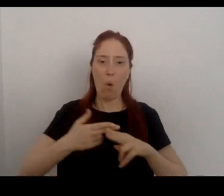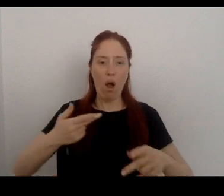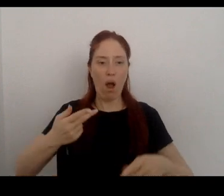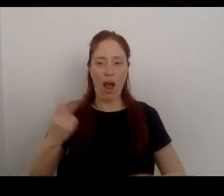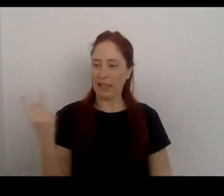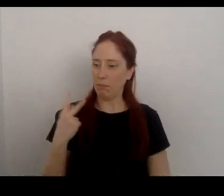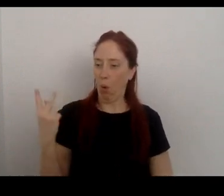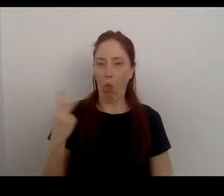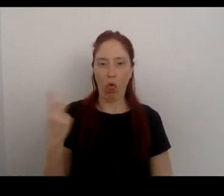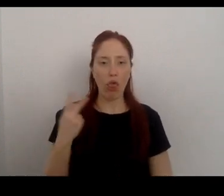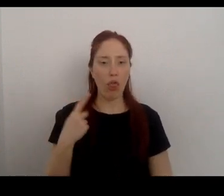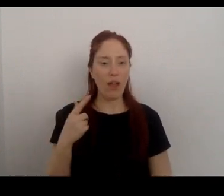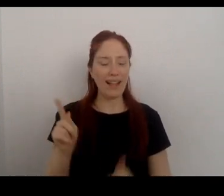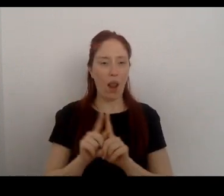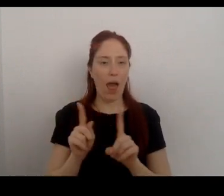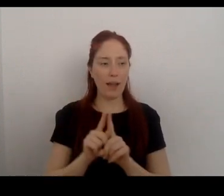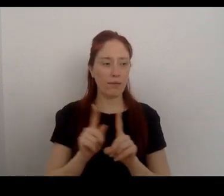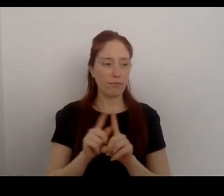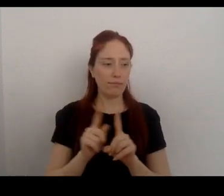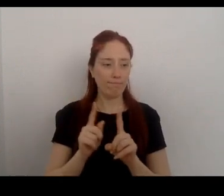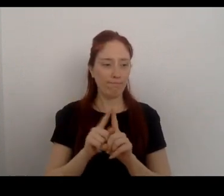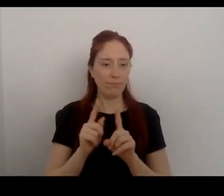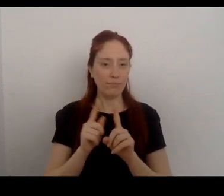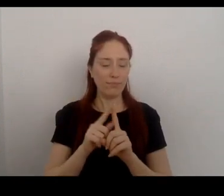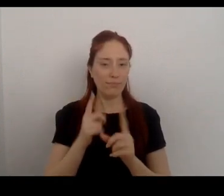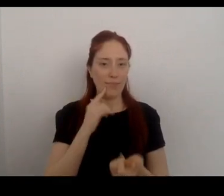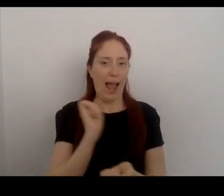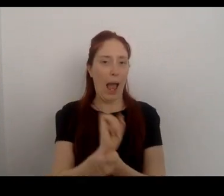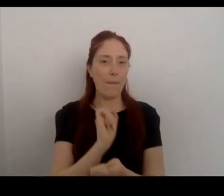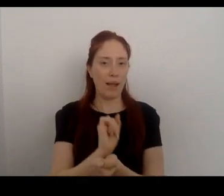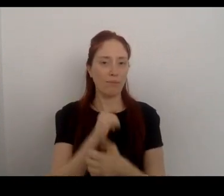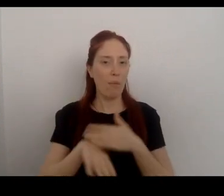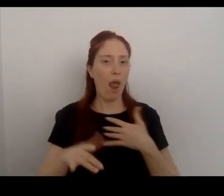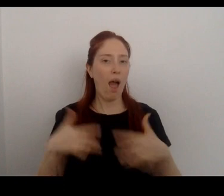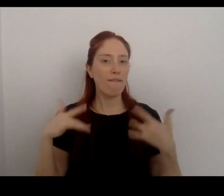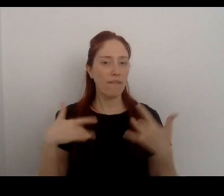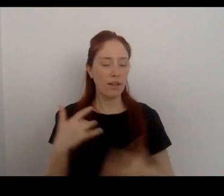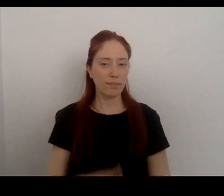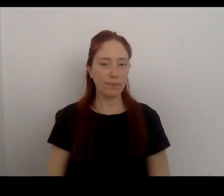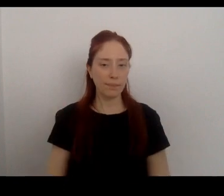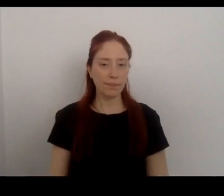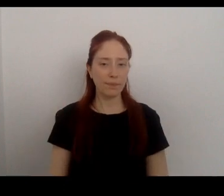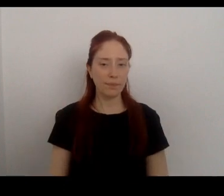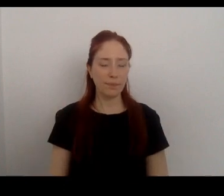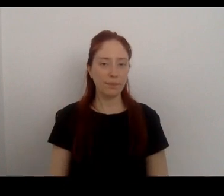that kind of anchors my life. Yeah. I think drawing is